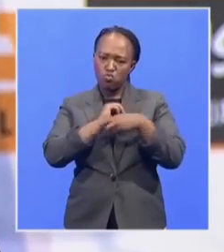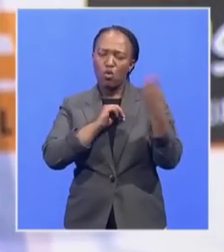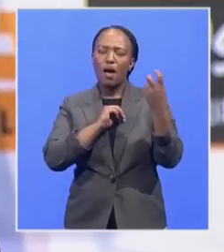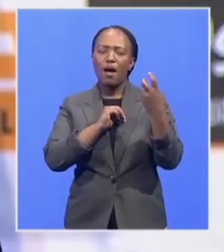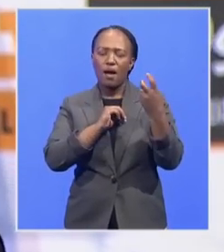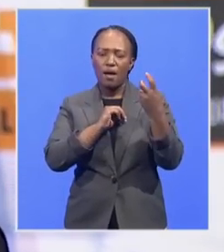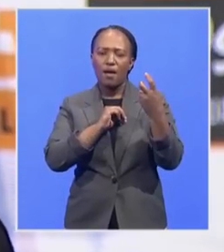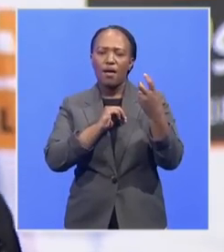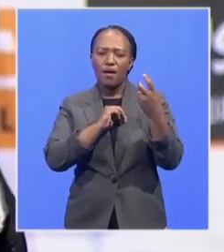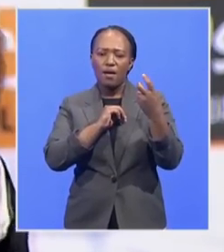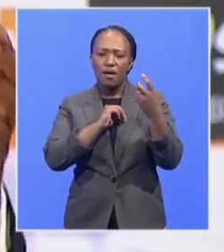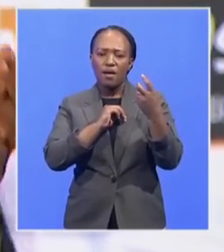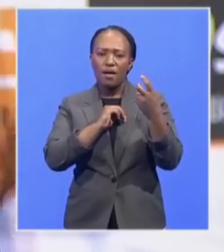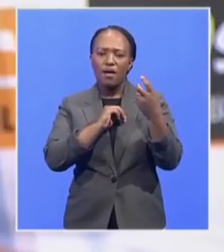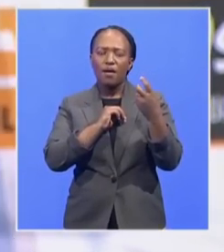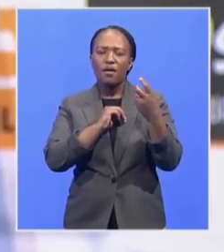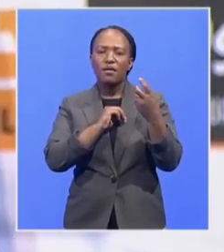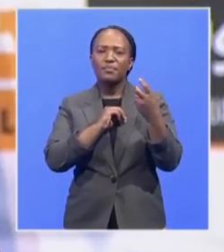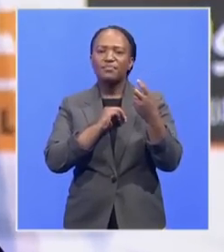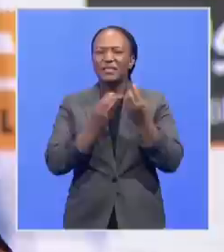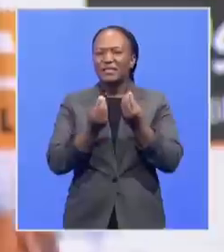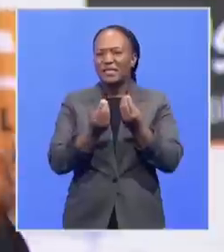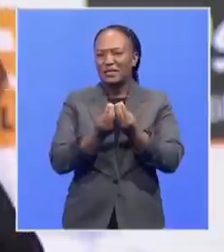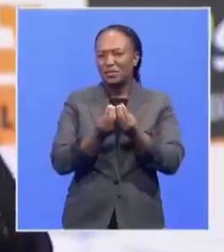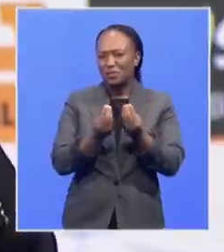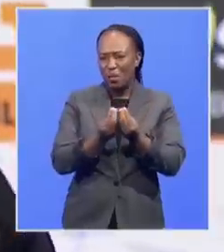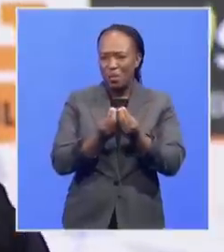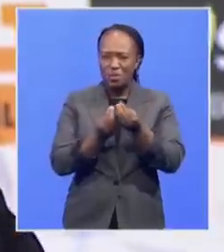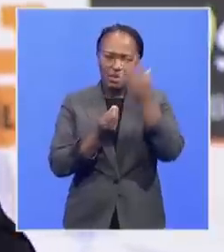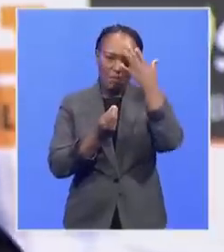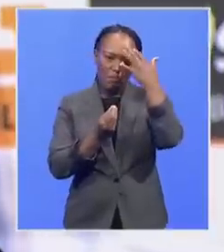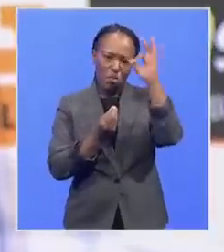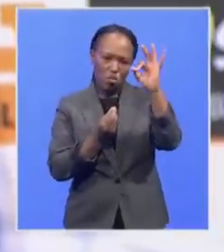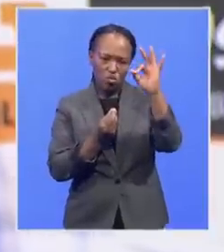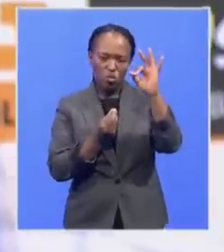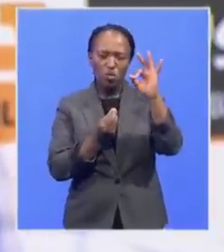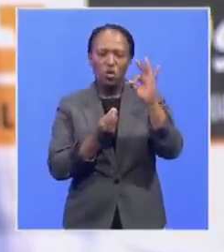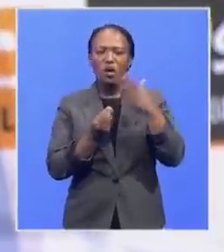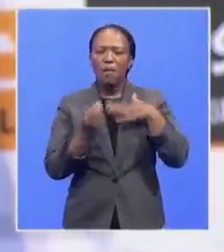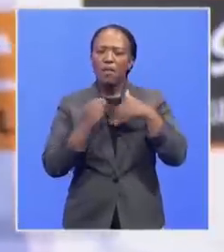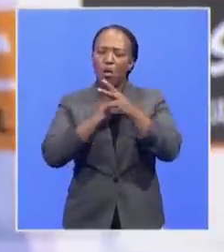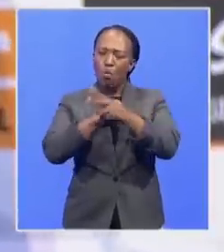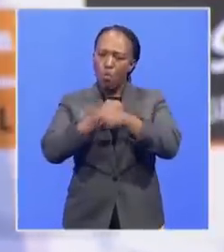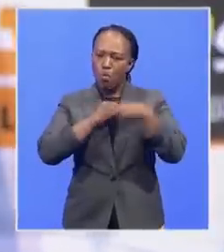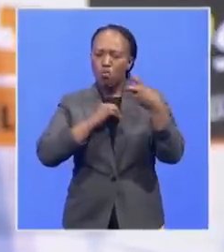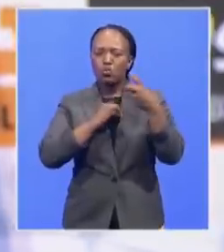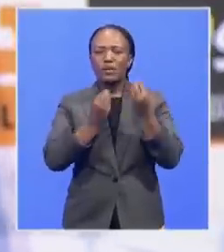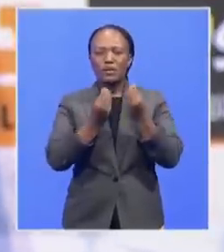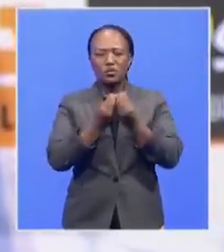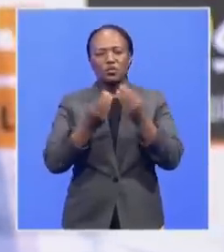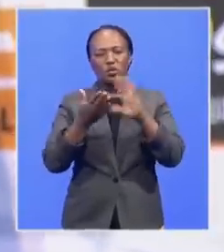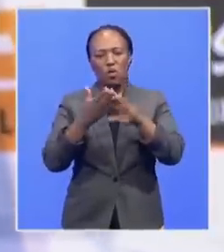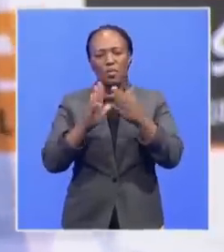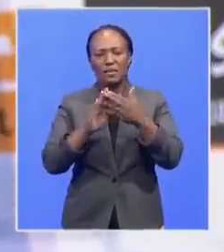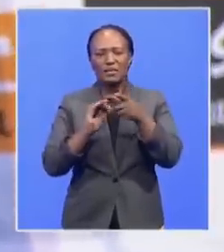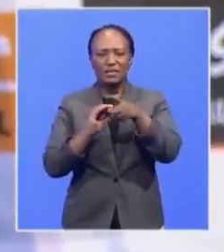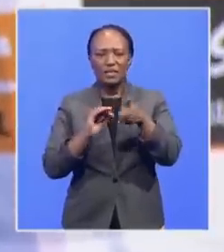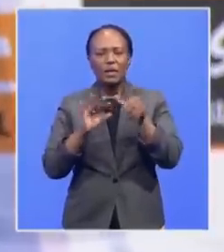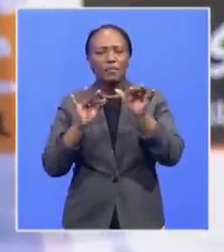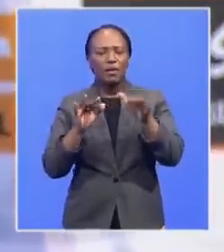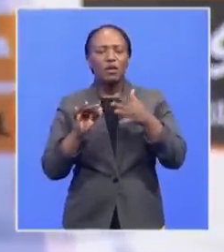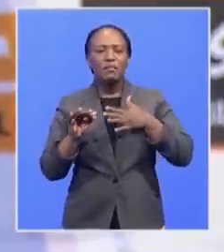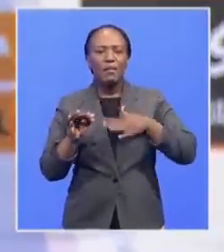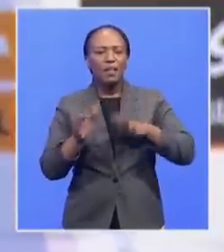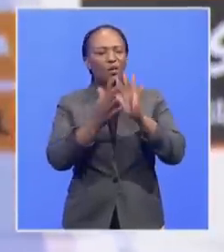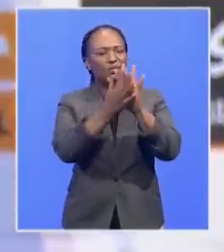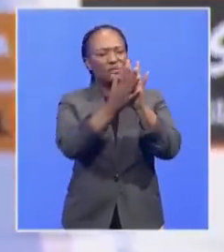ba batang go utswa thepa ya muso, thepa ya setšhaba, ba batang go dula ba